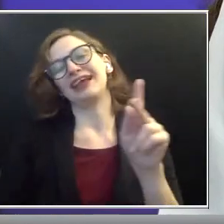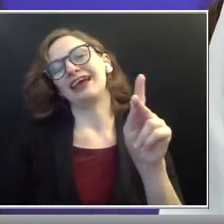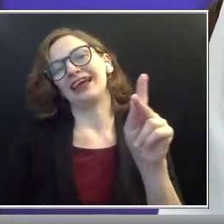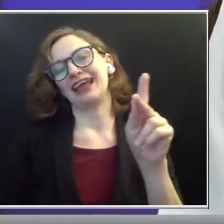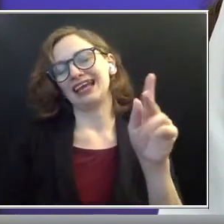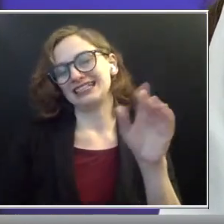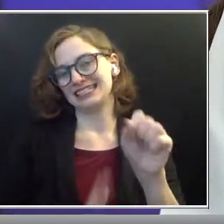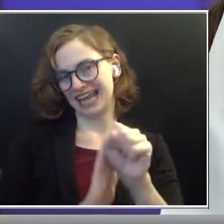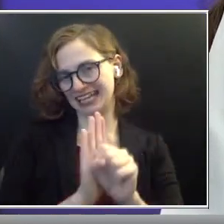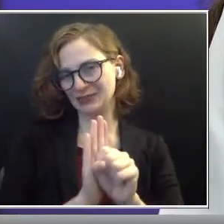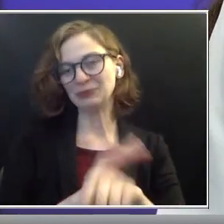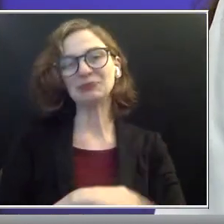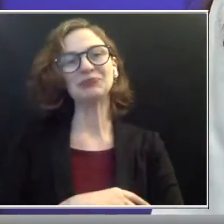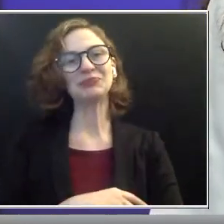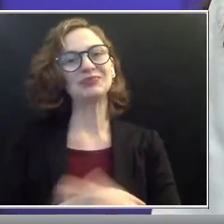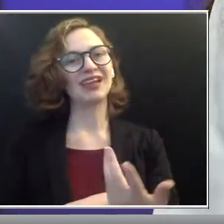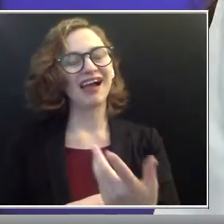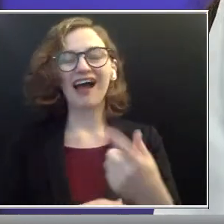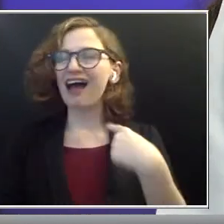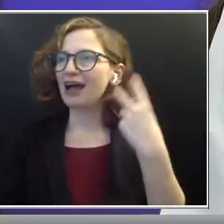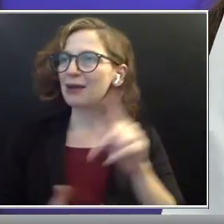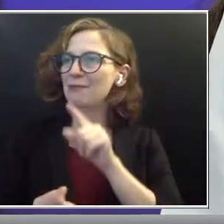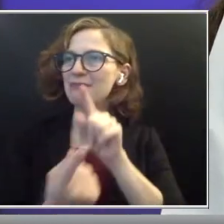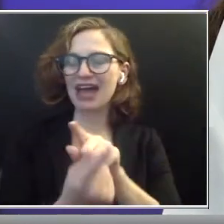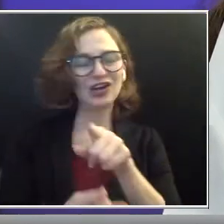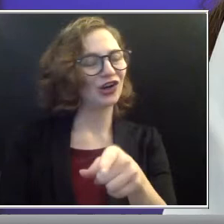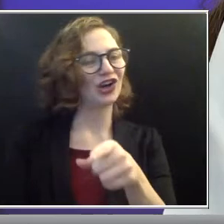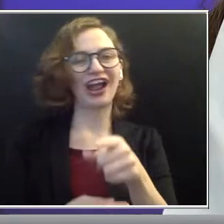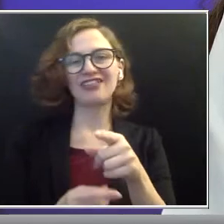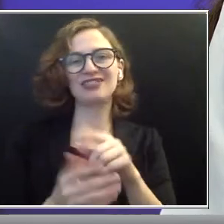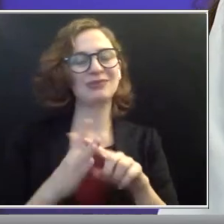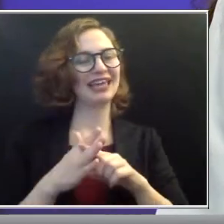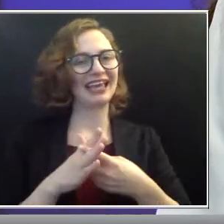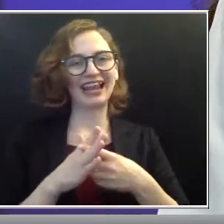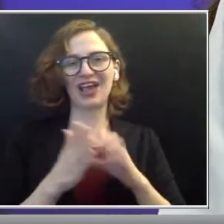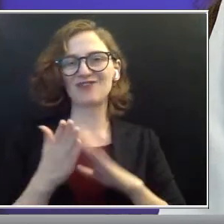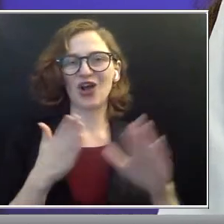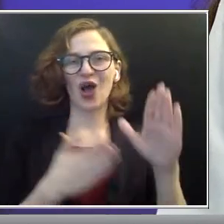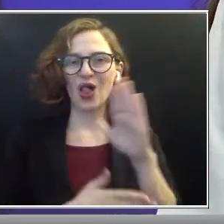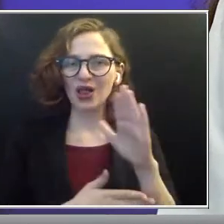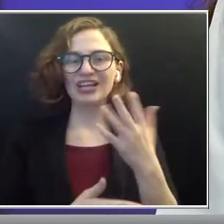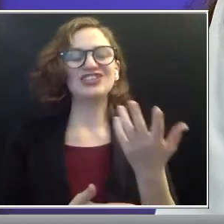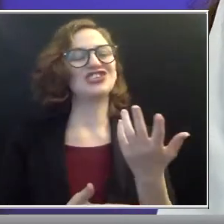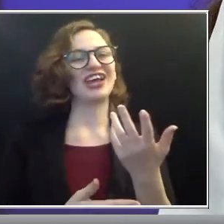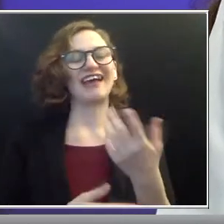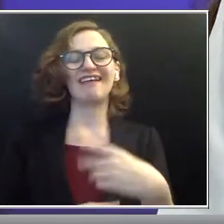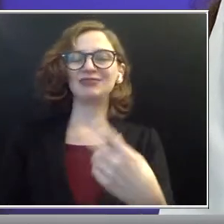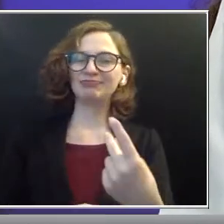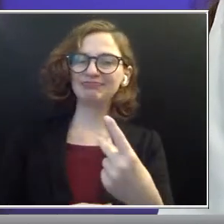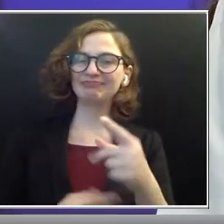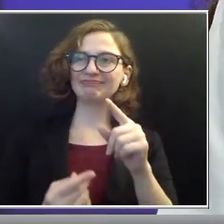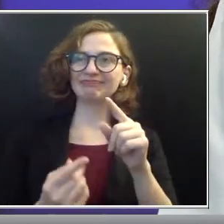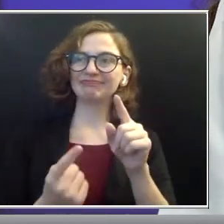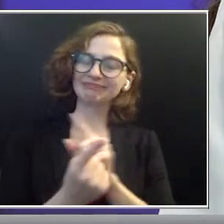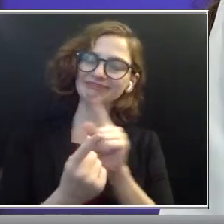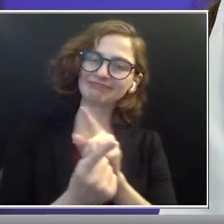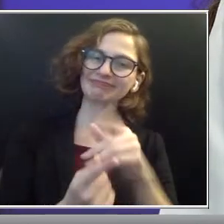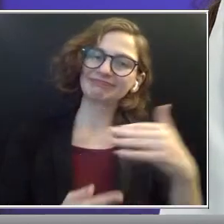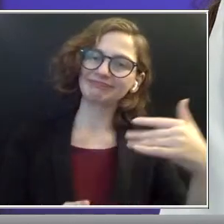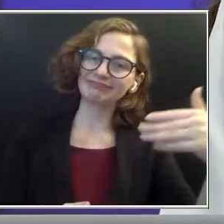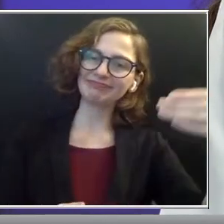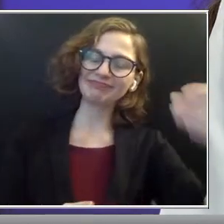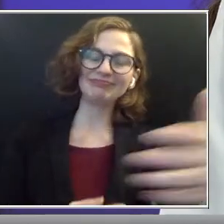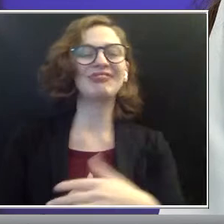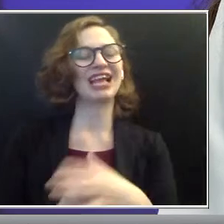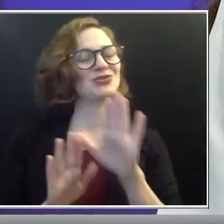every time she was home for break. And as Erin mentioned, she did have a period where she was in remission and were able to titrate off thyroid medications for more